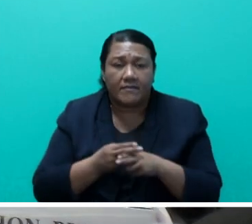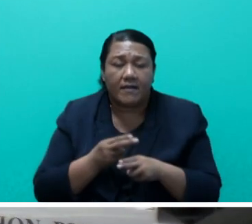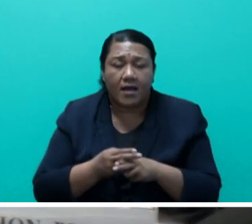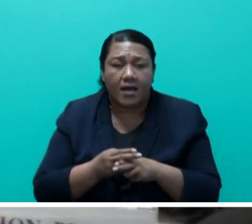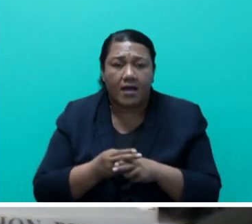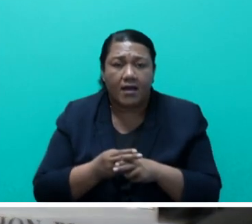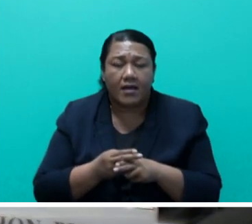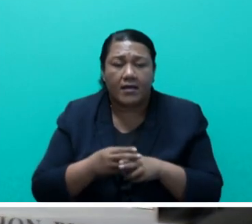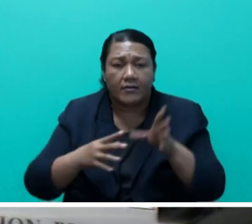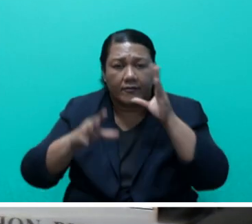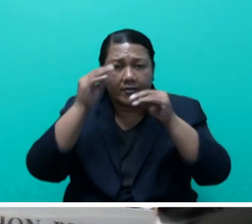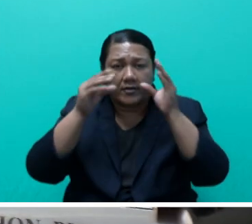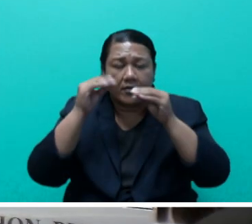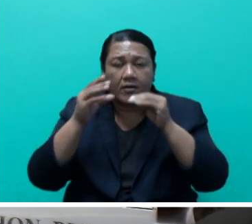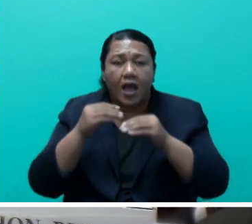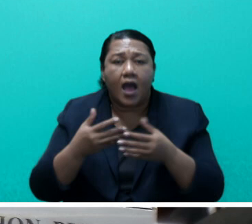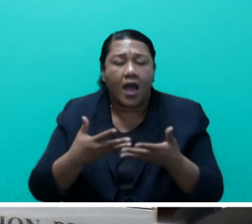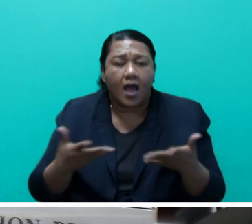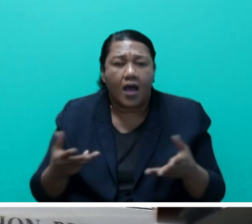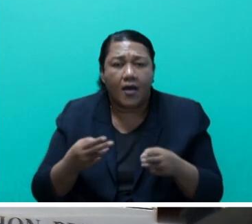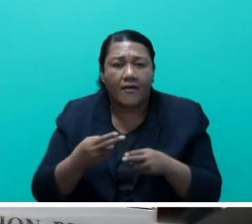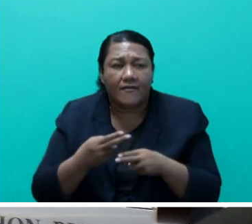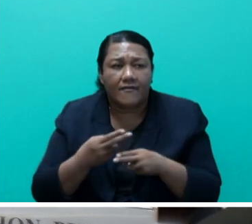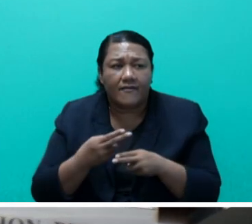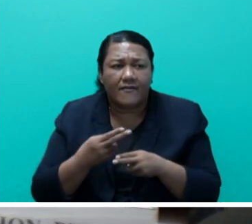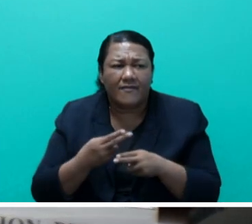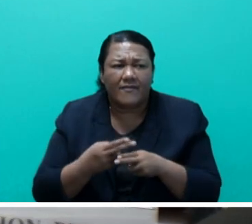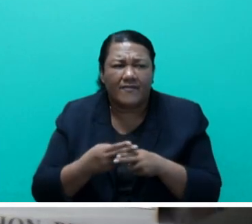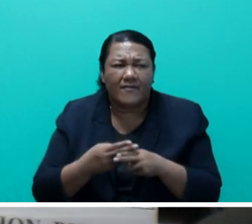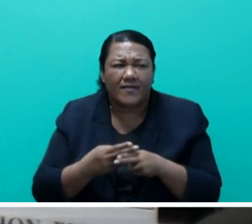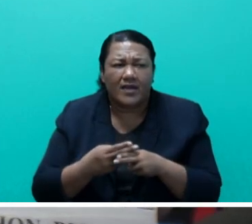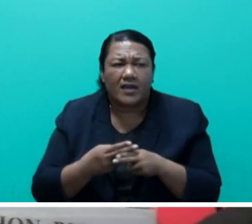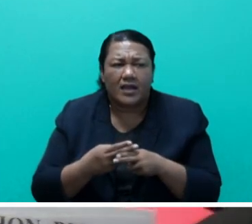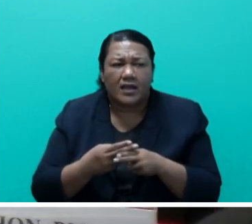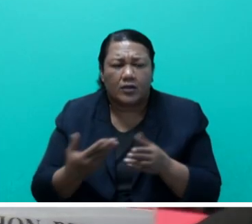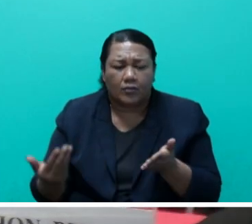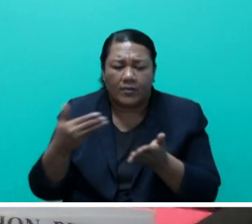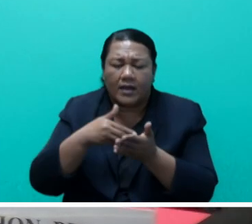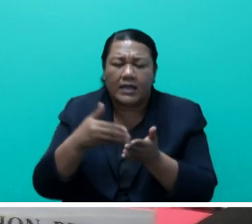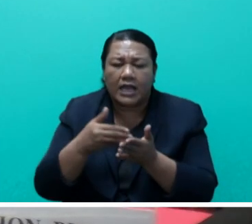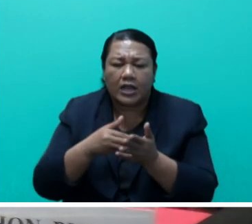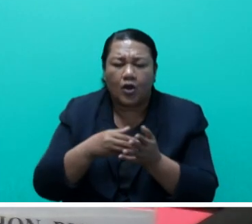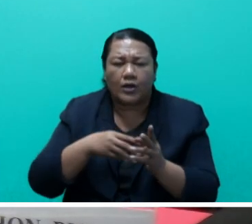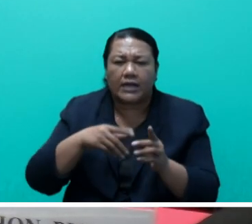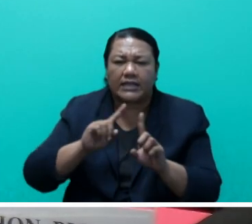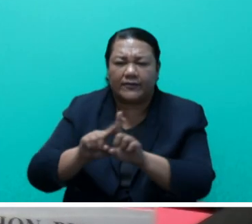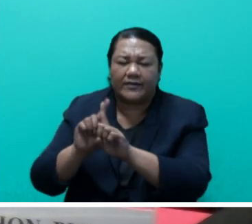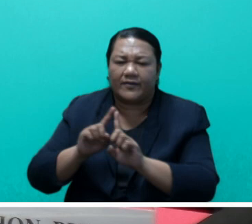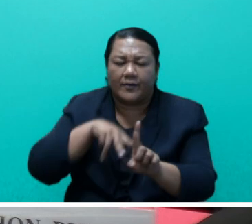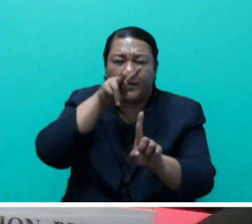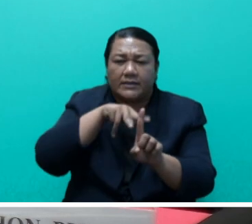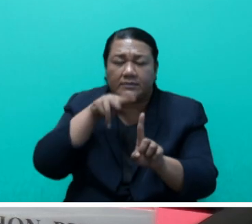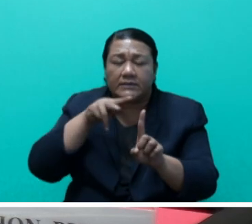integrating mills and farm visits encourage them to adopt holistic approach to sugarcane cultivation and to optimize